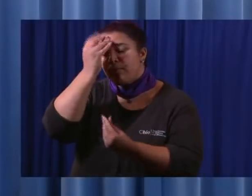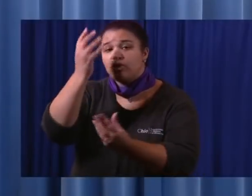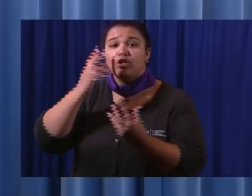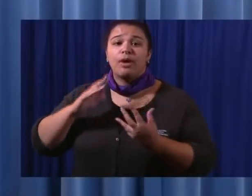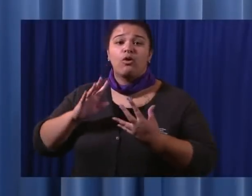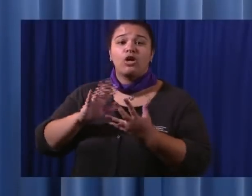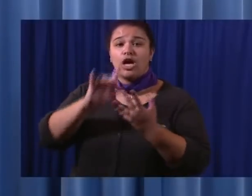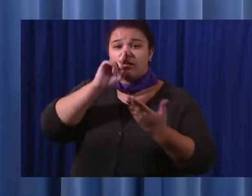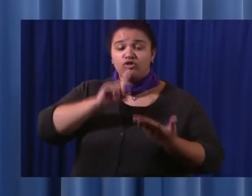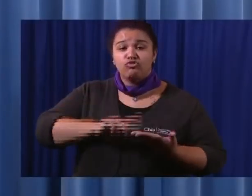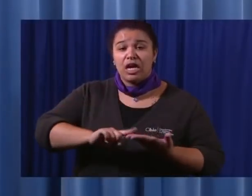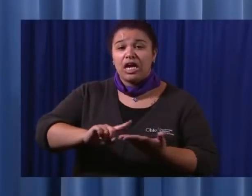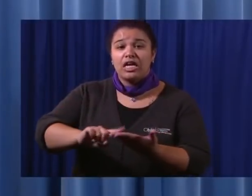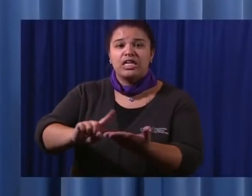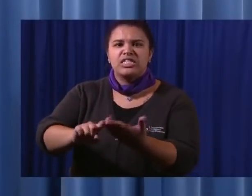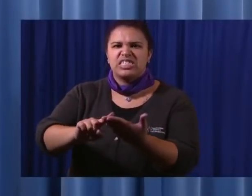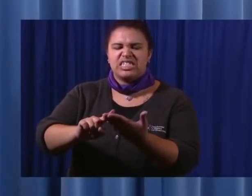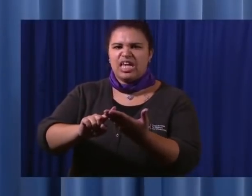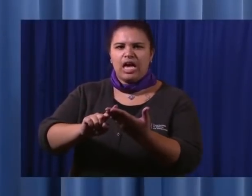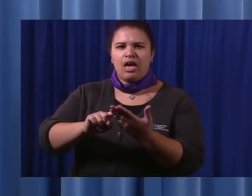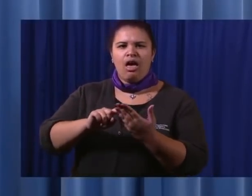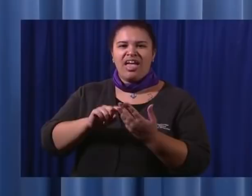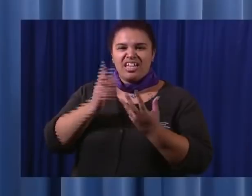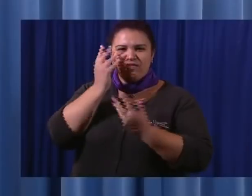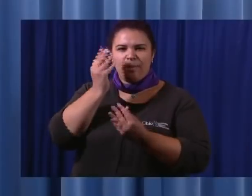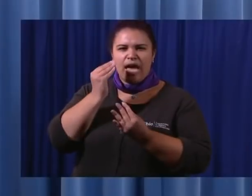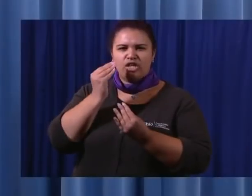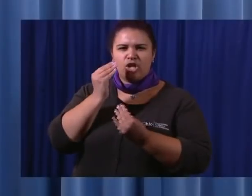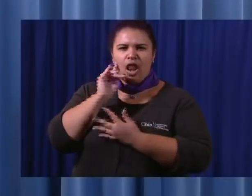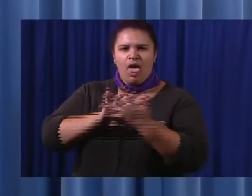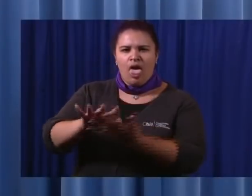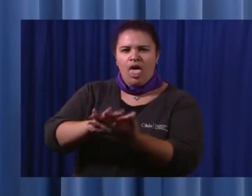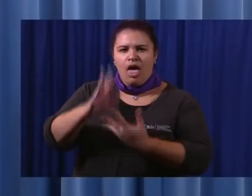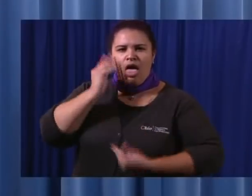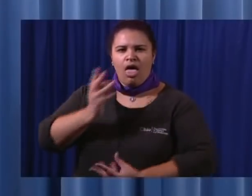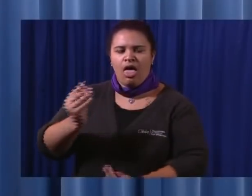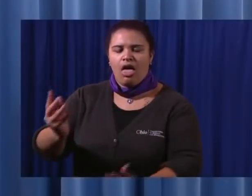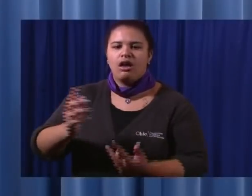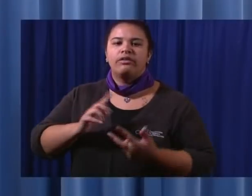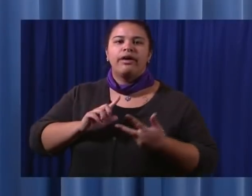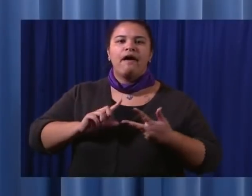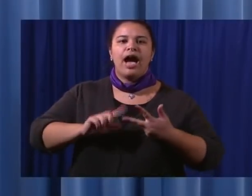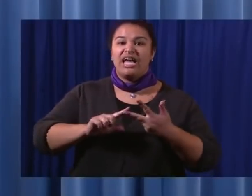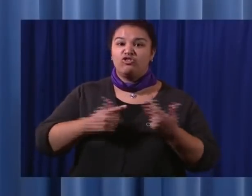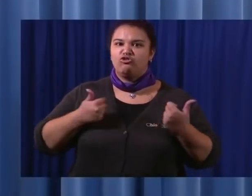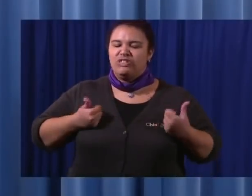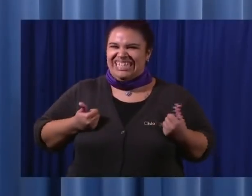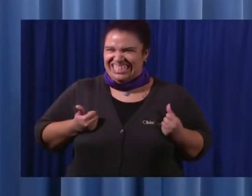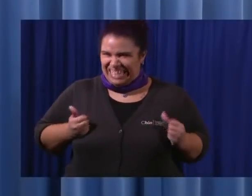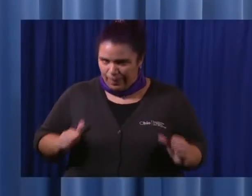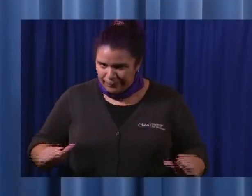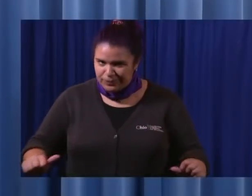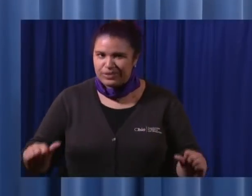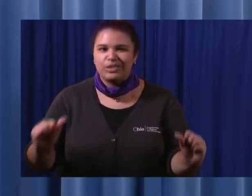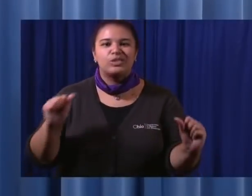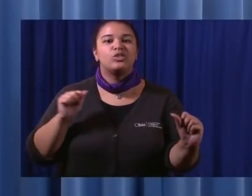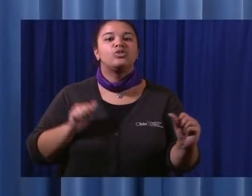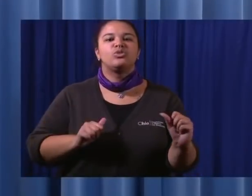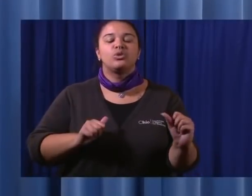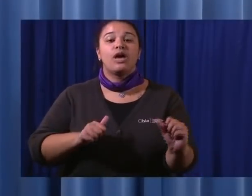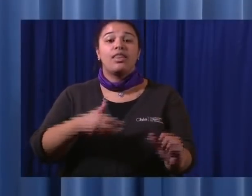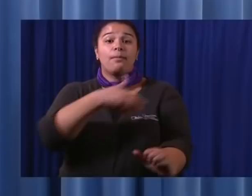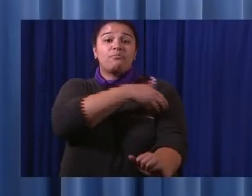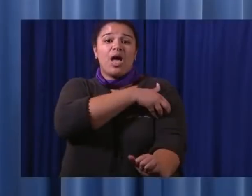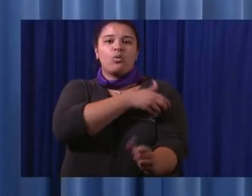ODH director, or attempted to strip the ODH director of certain abilities. Do you think the legislature is undercutting your efforts here?